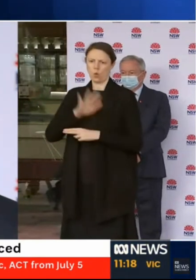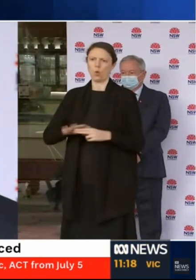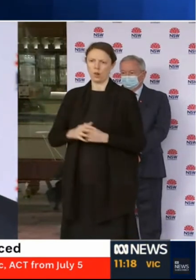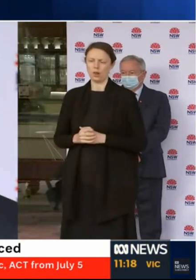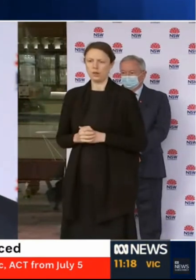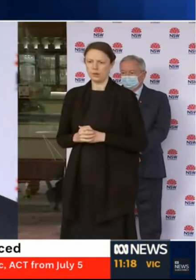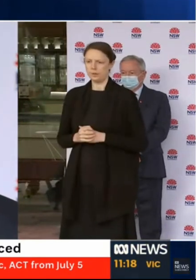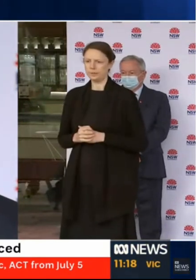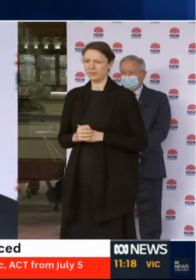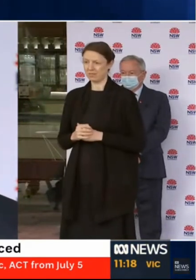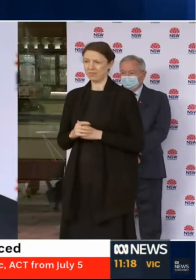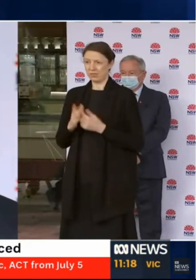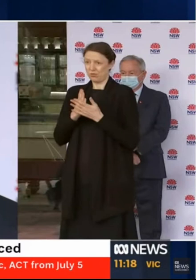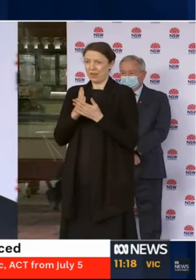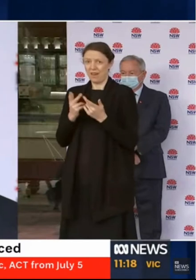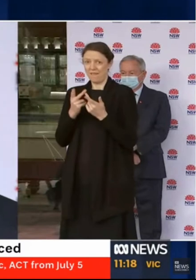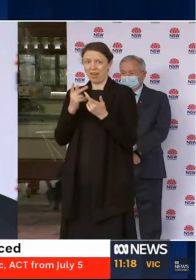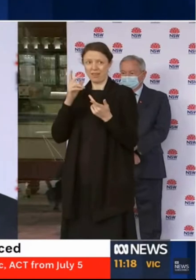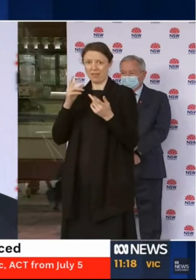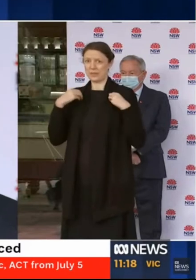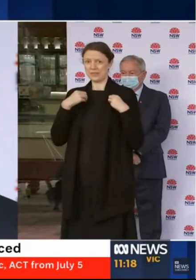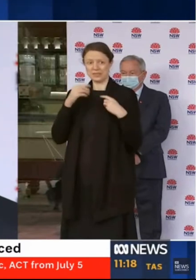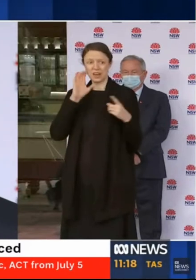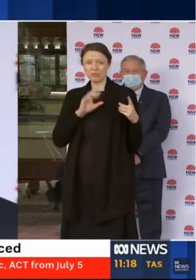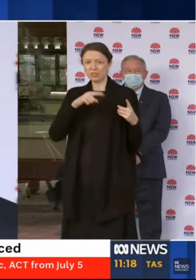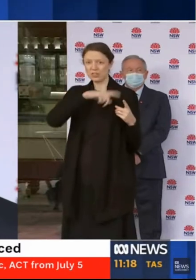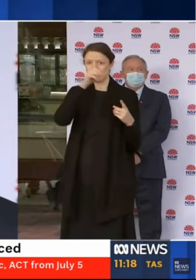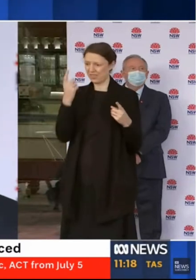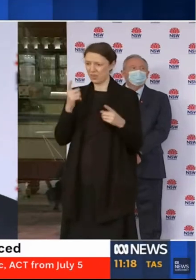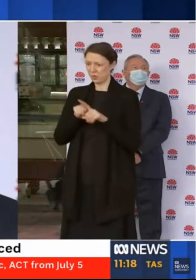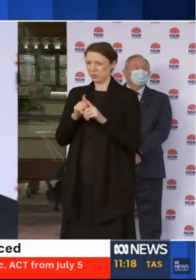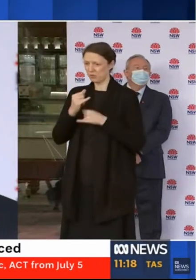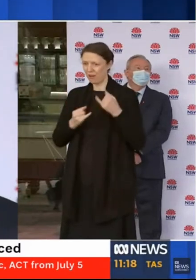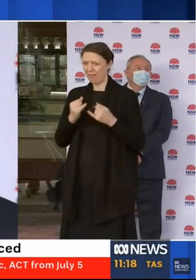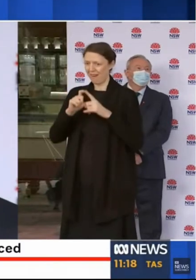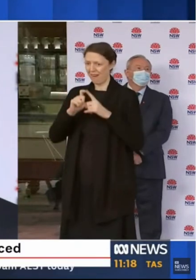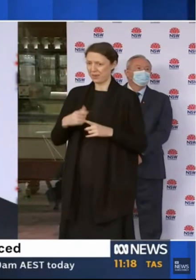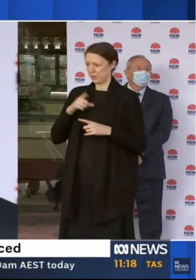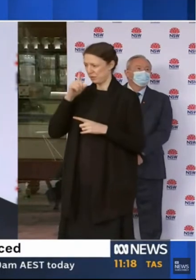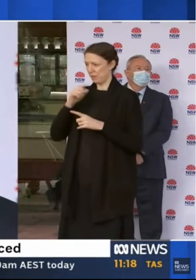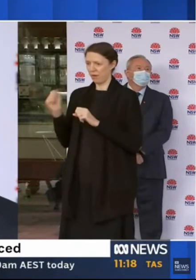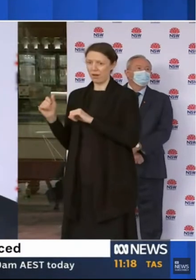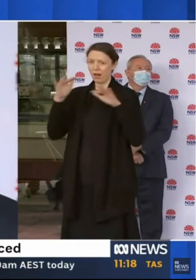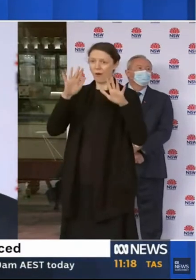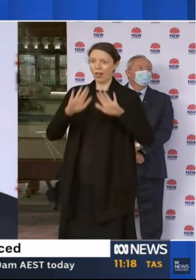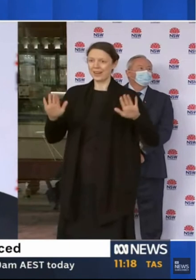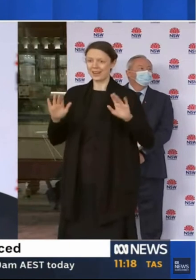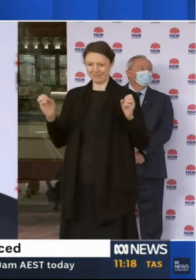right across New South Wales, who are doing it tough. And that financial support at the Federal level is only provided for those hotspot areas. And I think it's important that it be